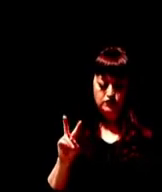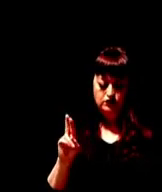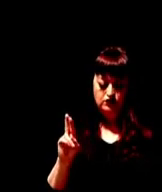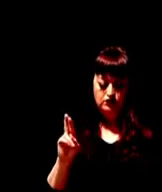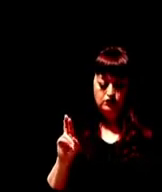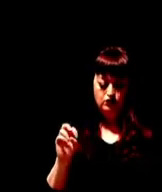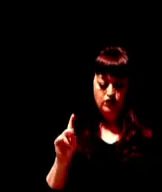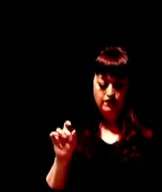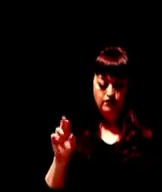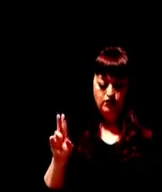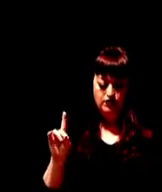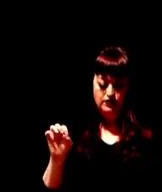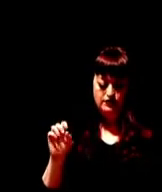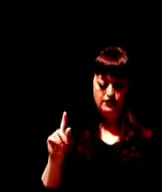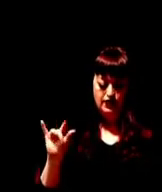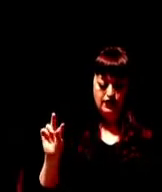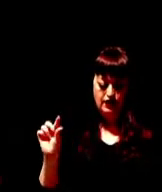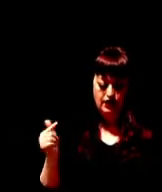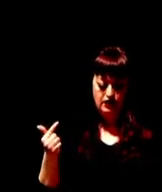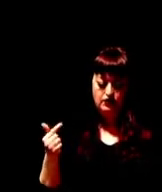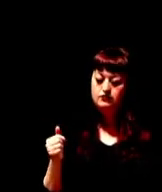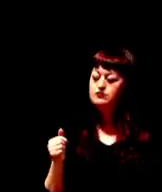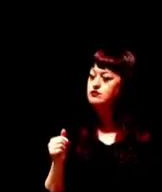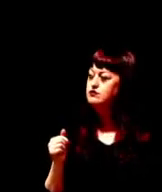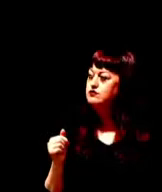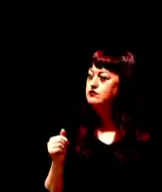Trevor Detling.